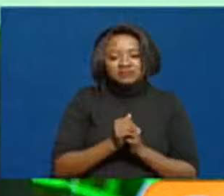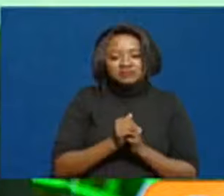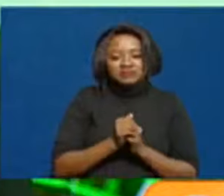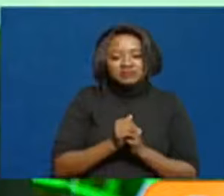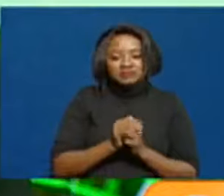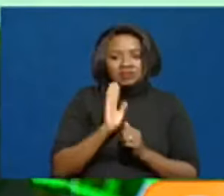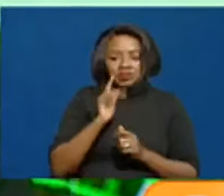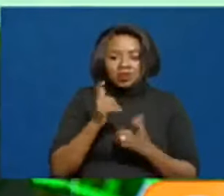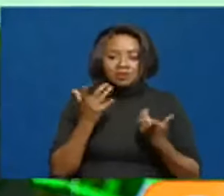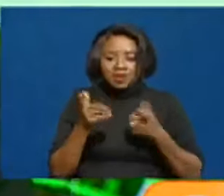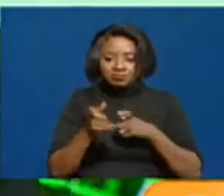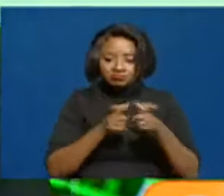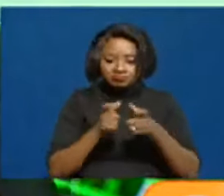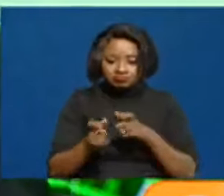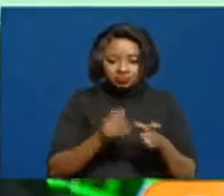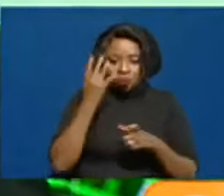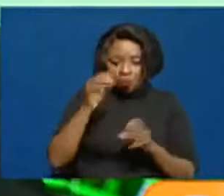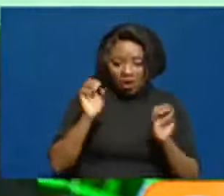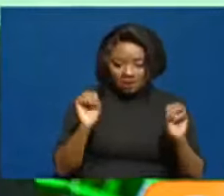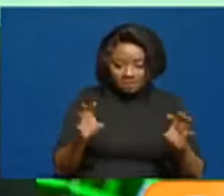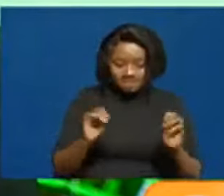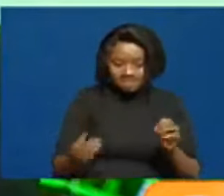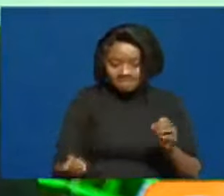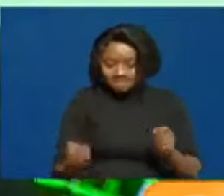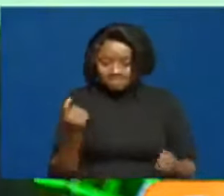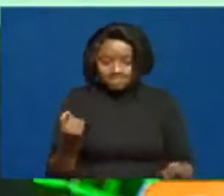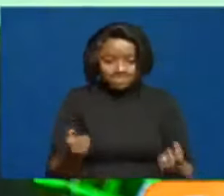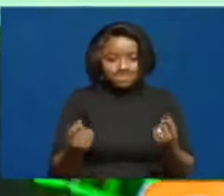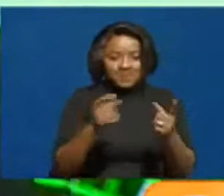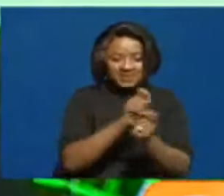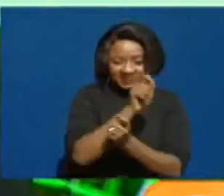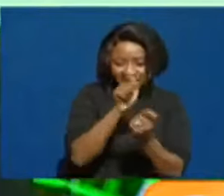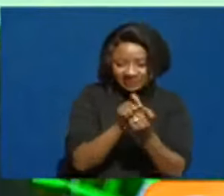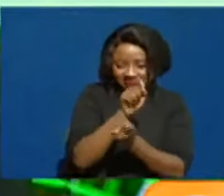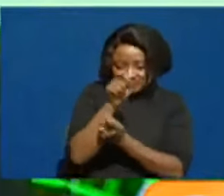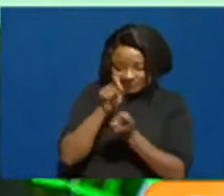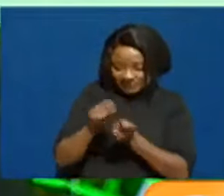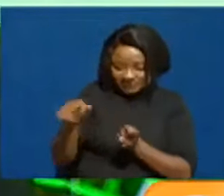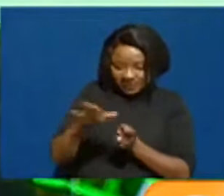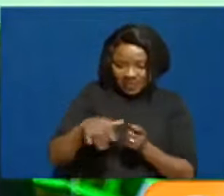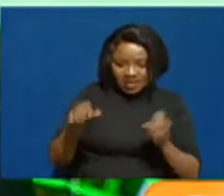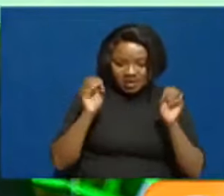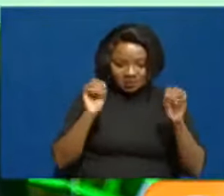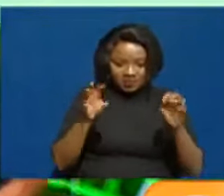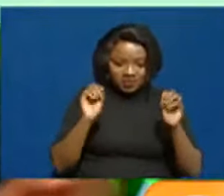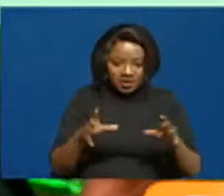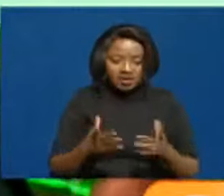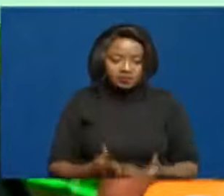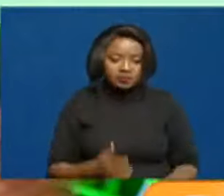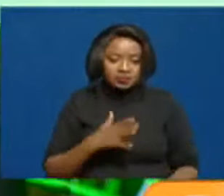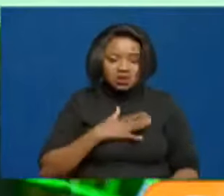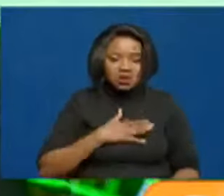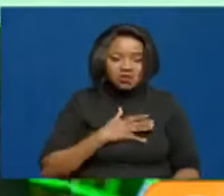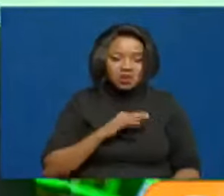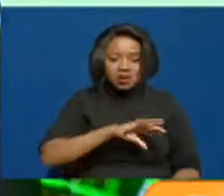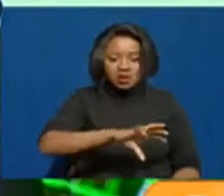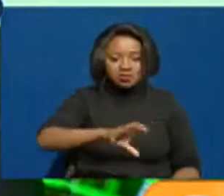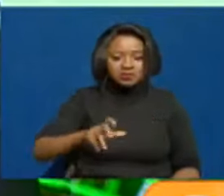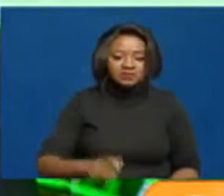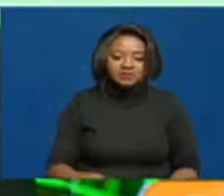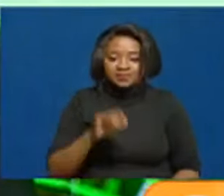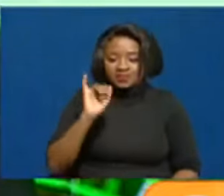these municipalities coming up in strategic parts of this of the county. Okay. Yeah, so that is a way you are